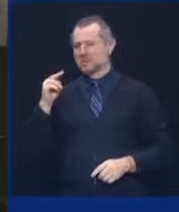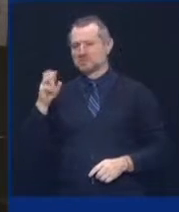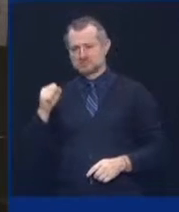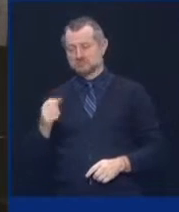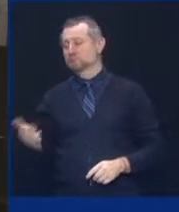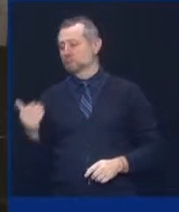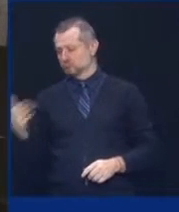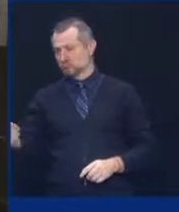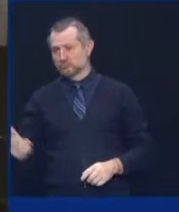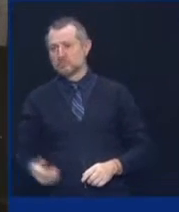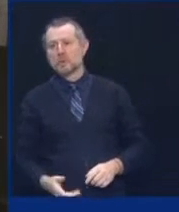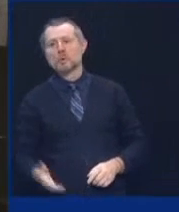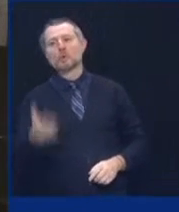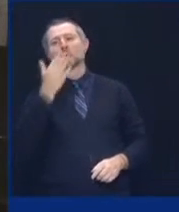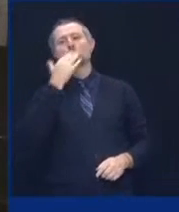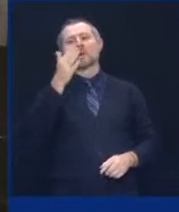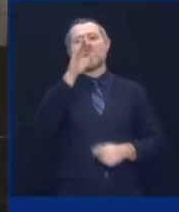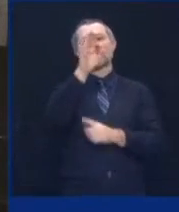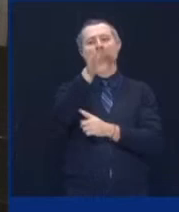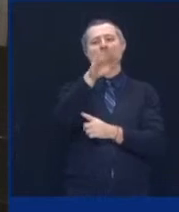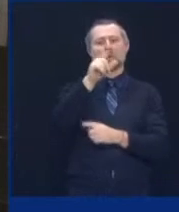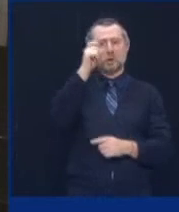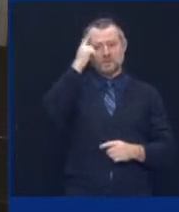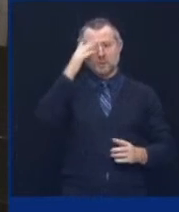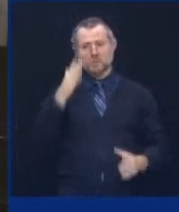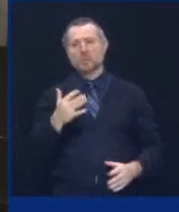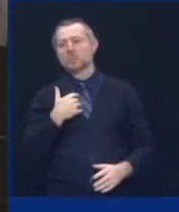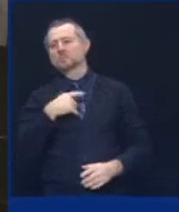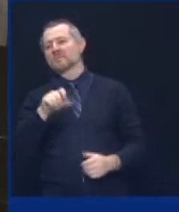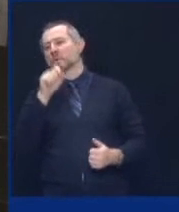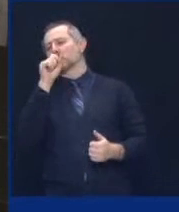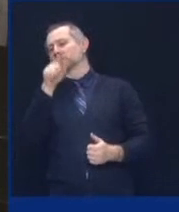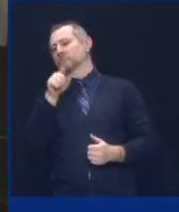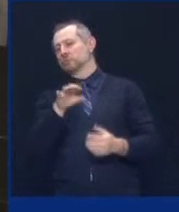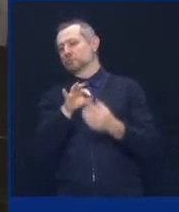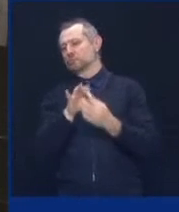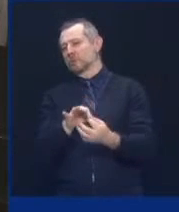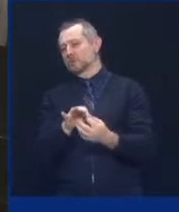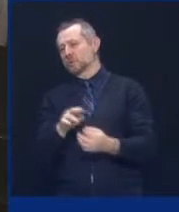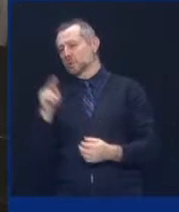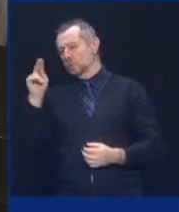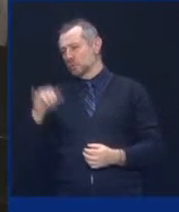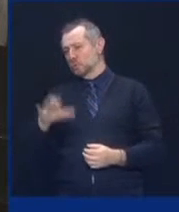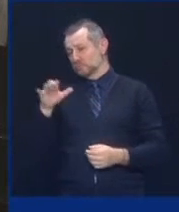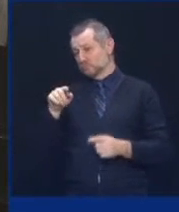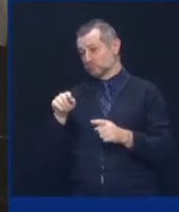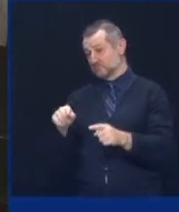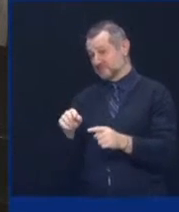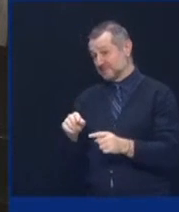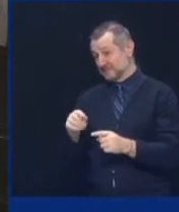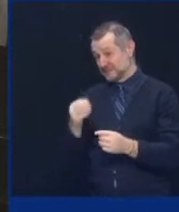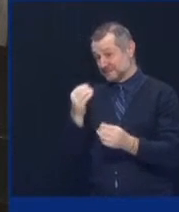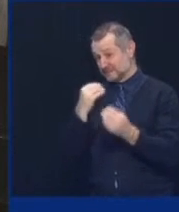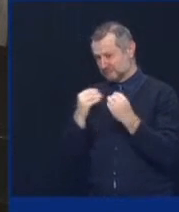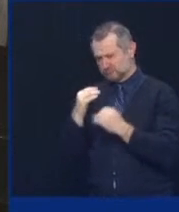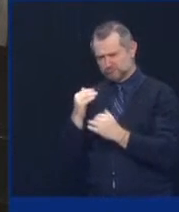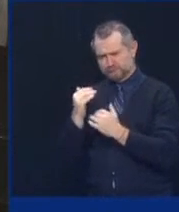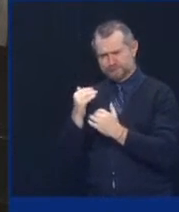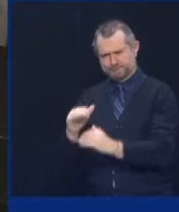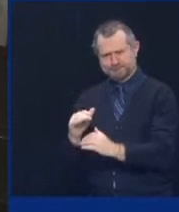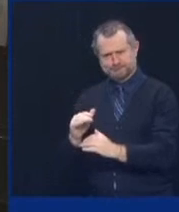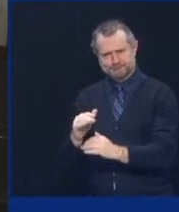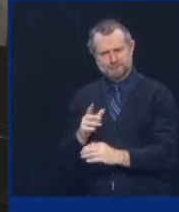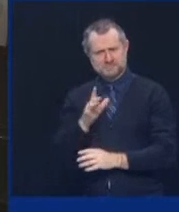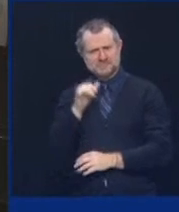And good afternoon, Governor. My question relates to New York City dining restrictions. Yesterday, a edict was put